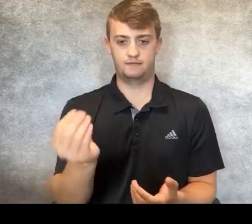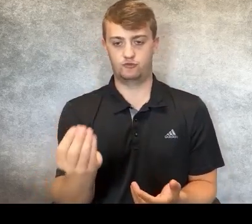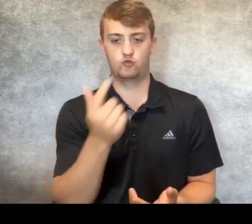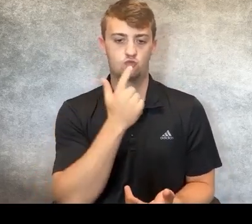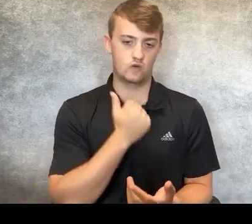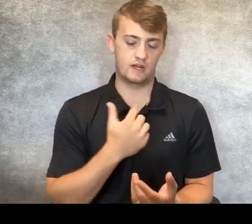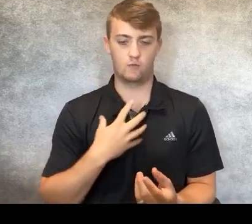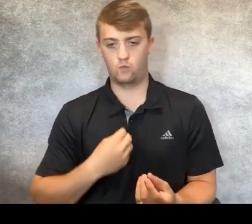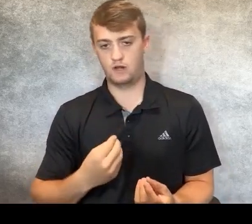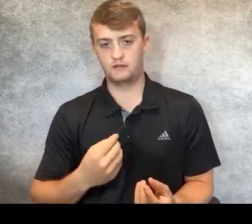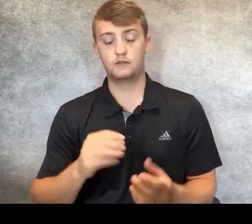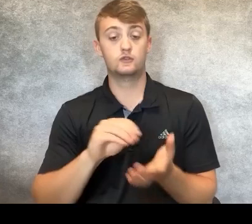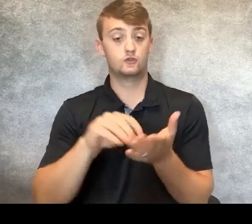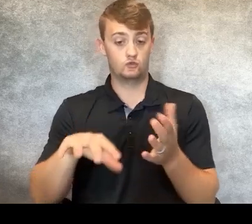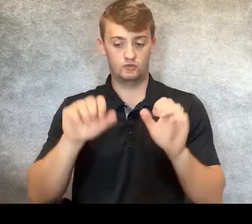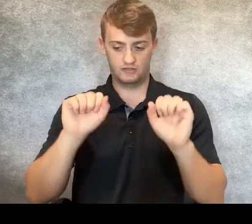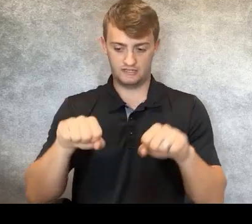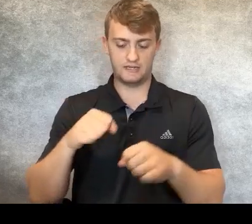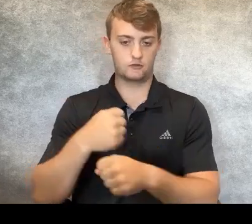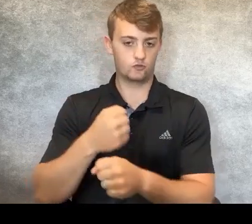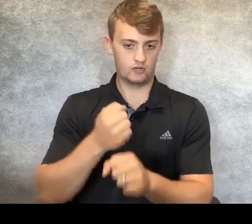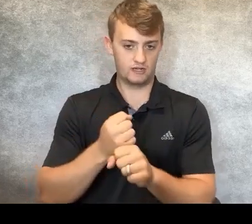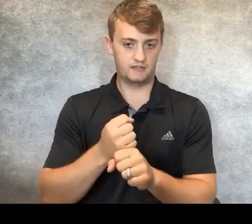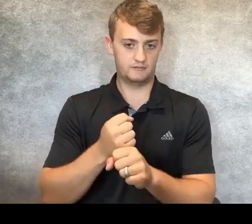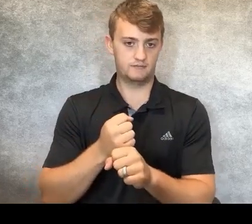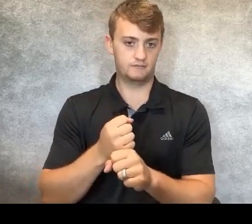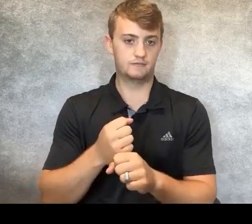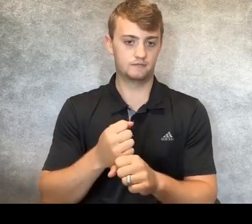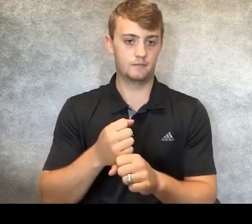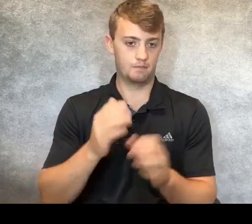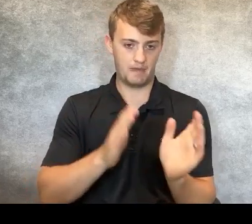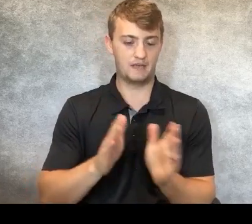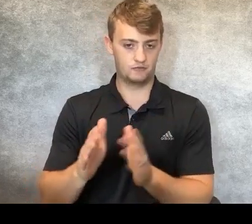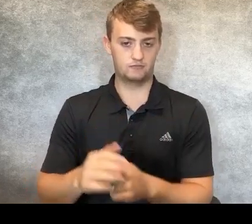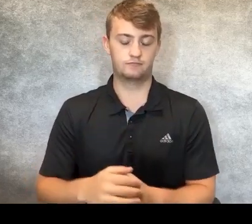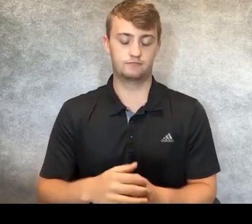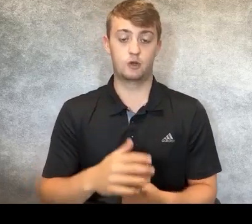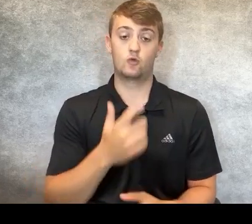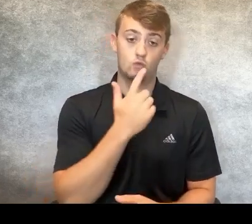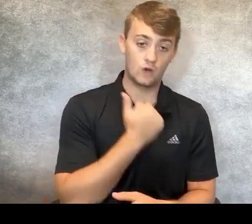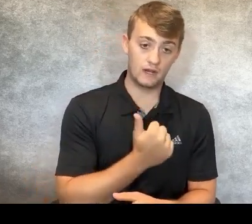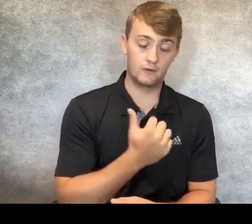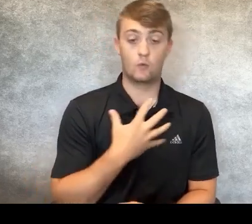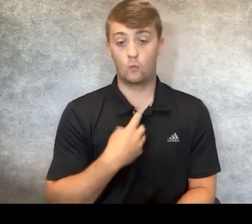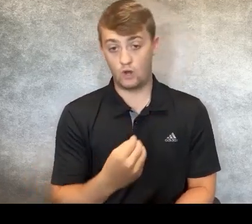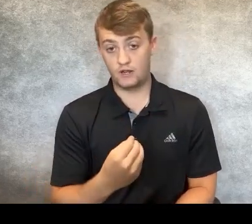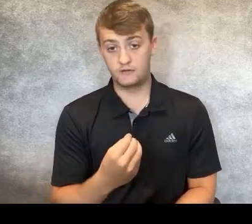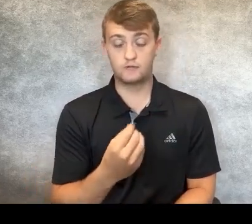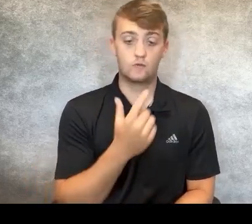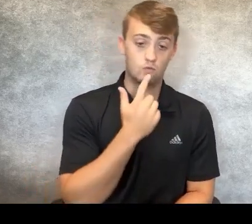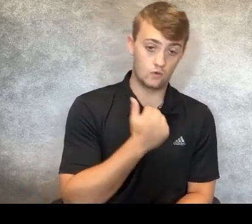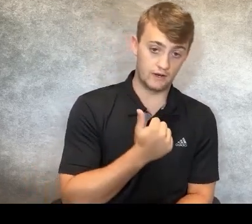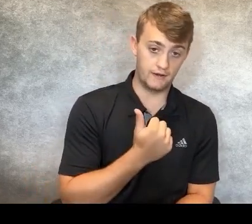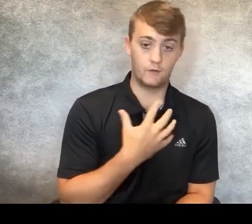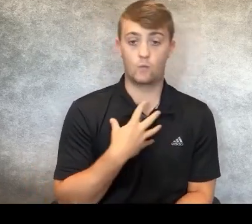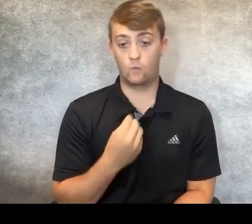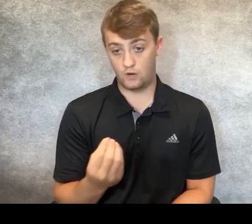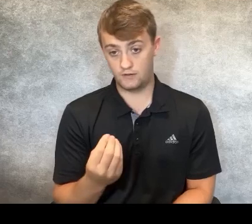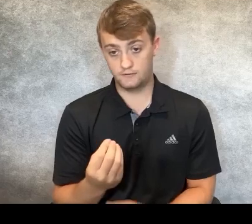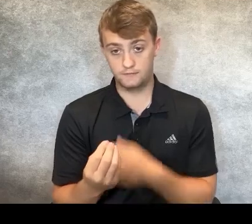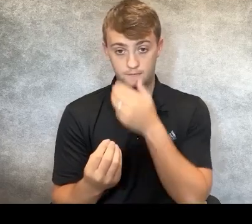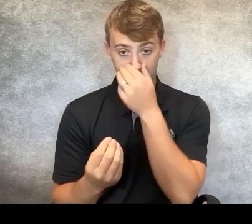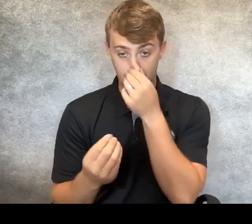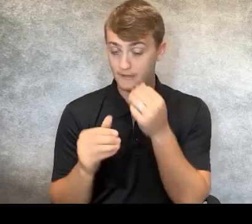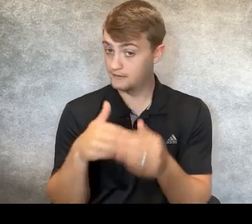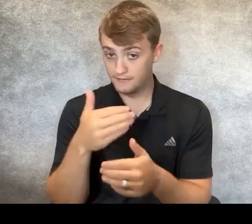these, red and white. Students can create and extend patterns. So red, white, red,